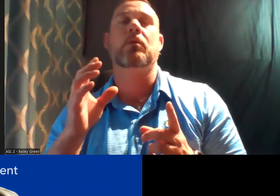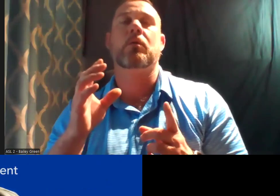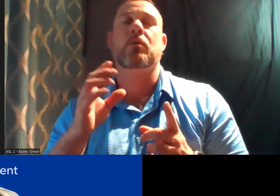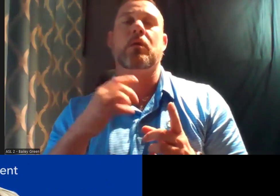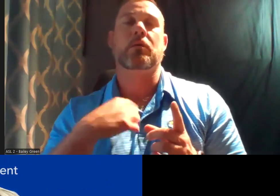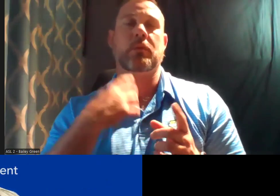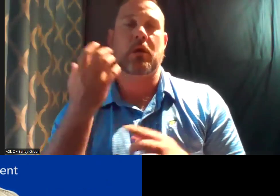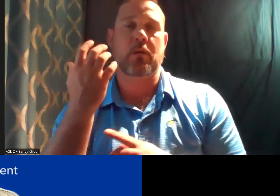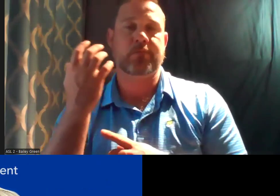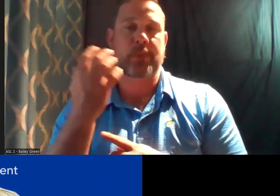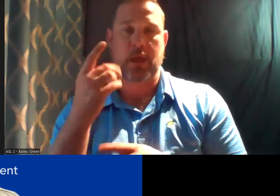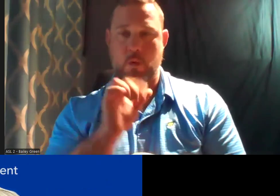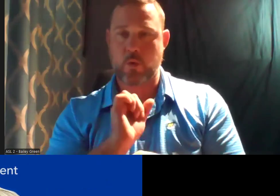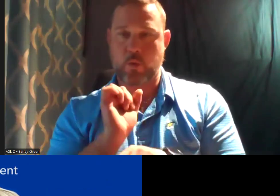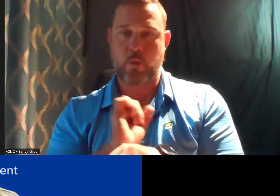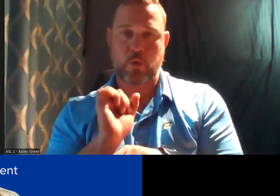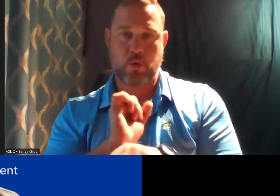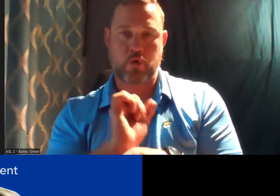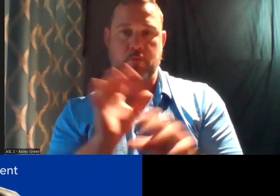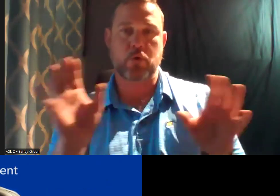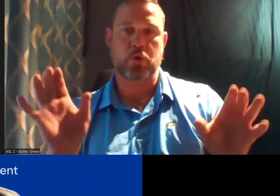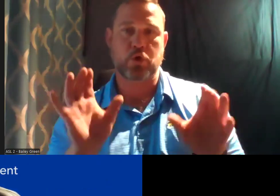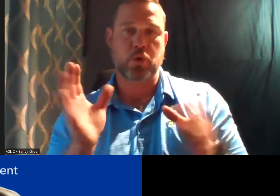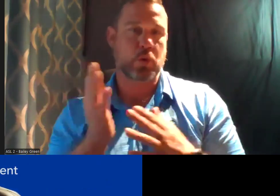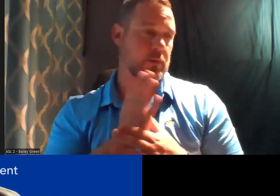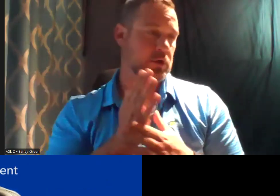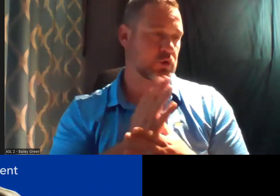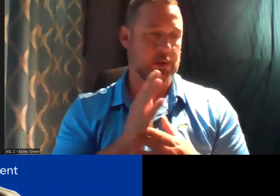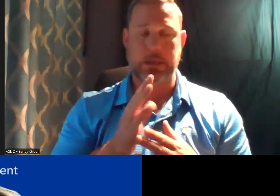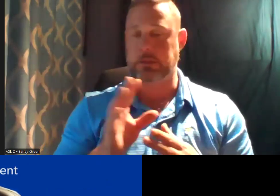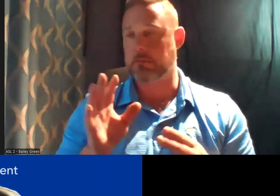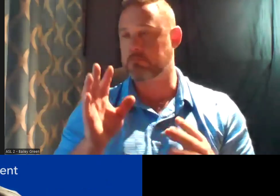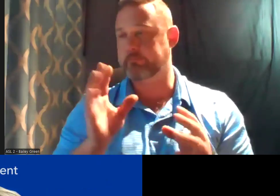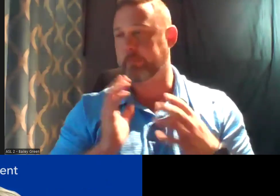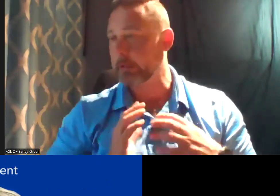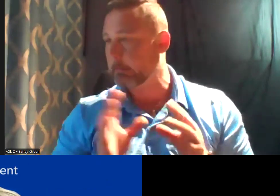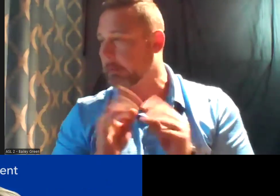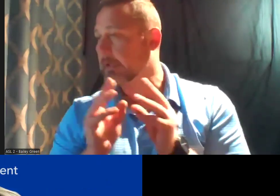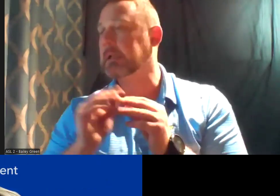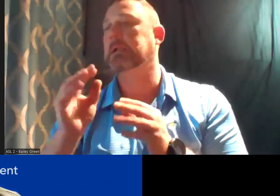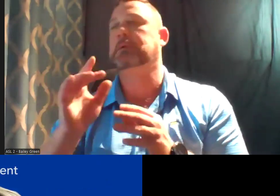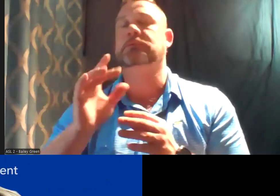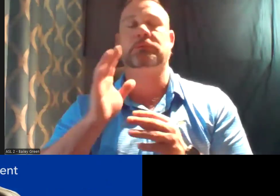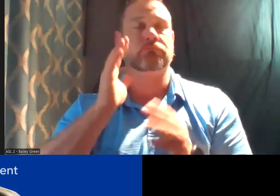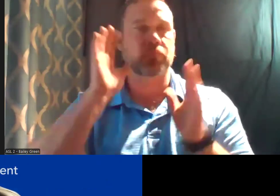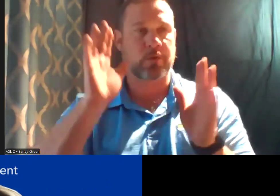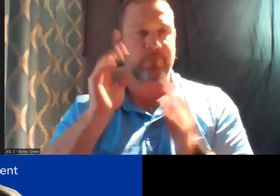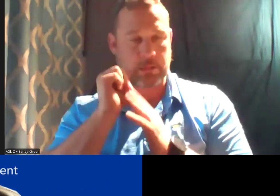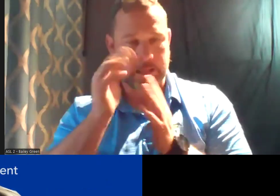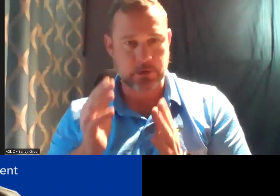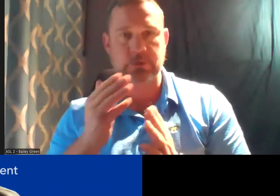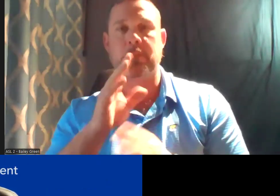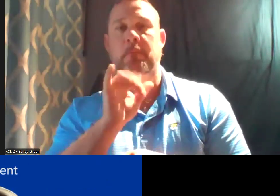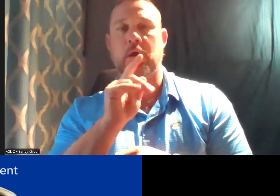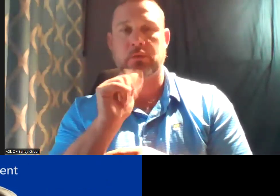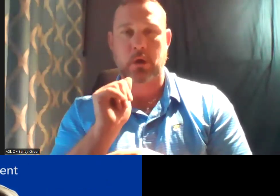I'm amazed at the work that you all have been doing in between all the full committee meetings. Tremendous leadership. Thank you, Berta, and all